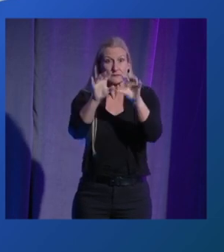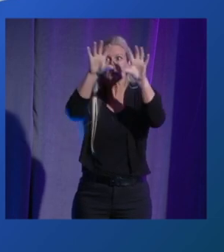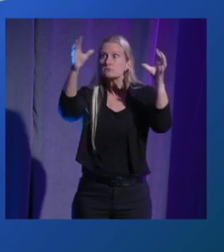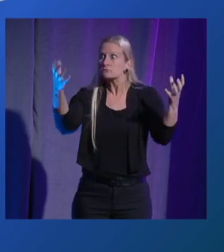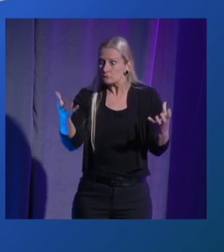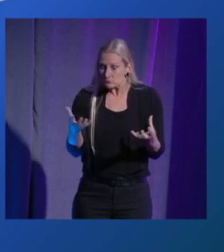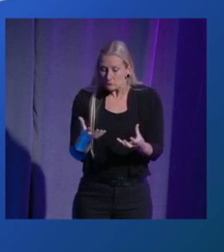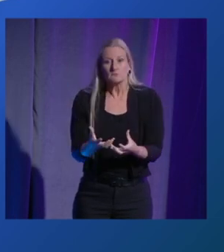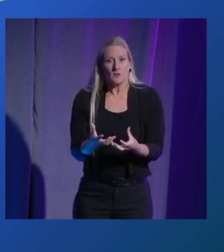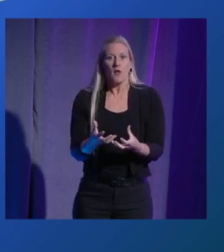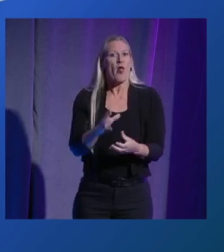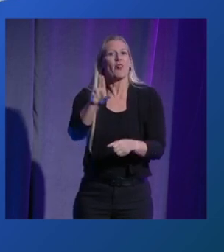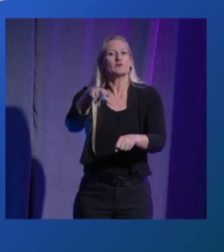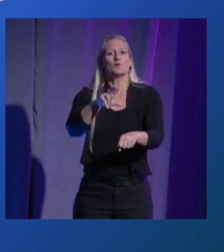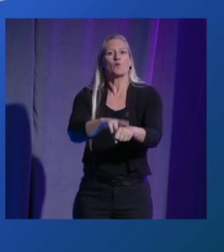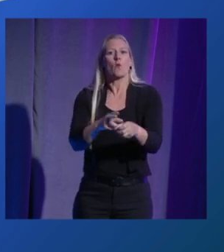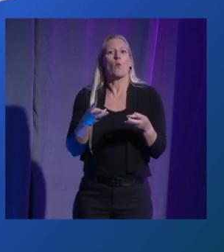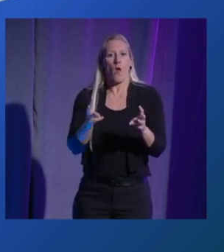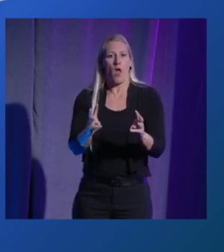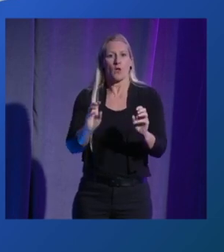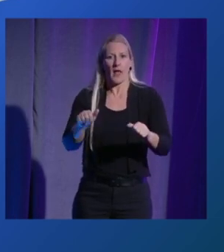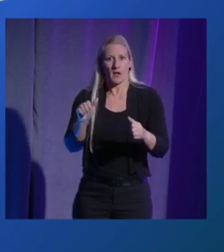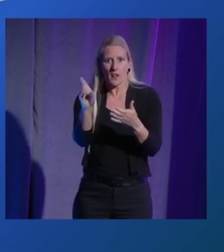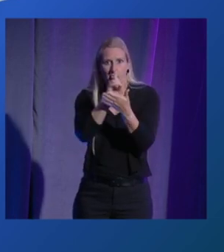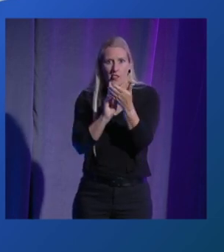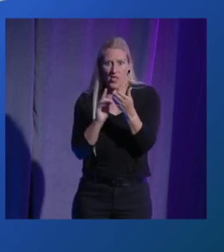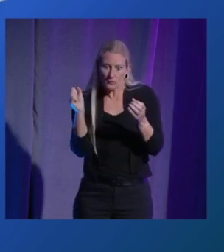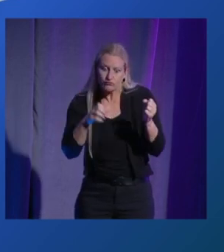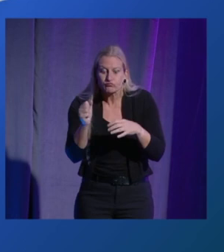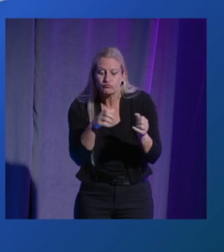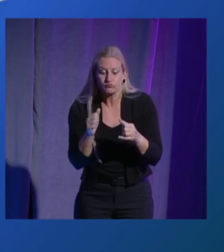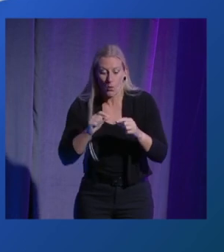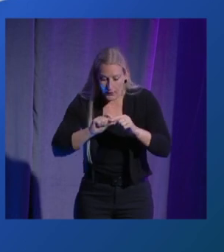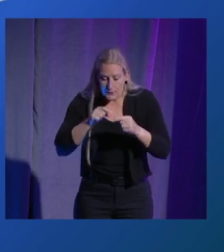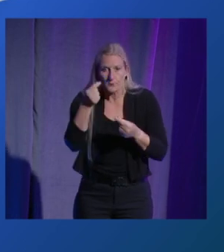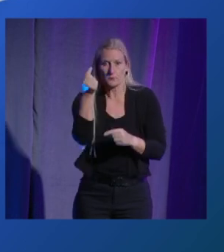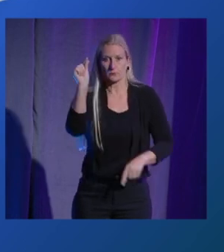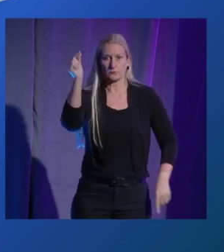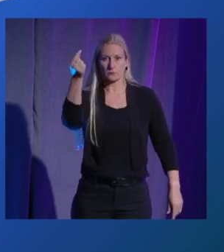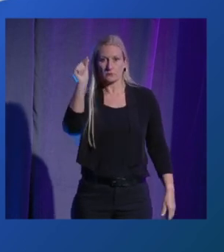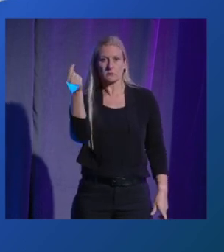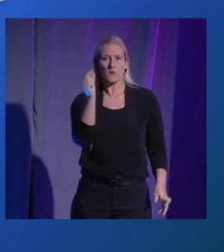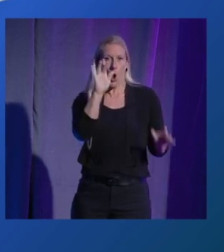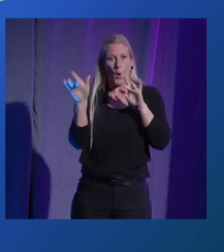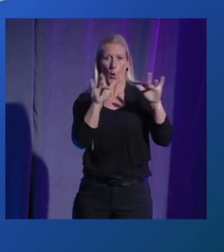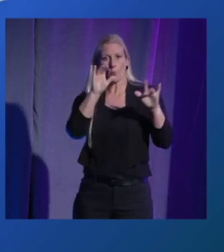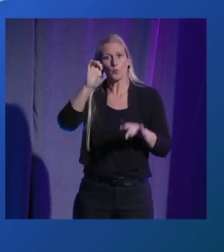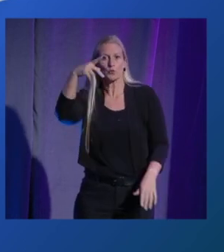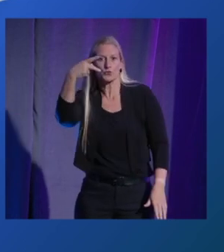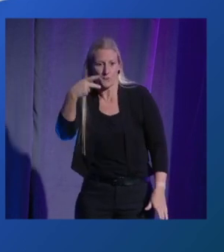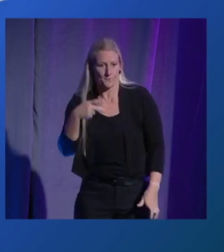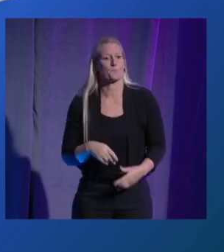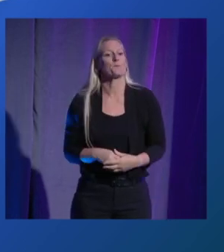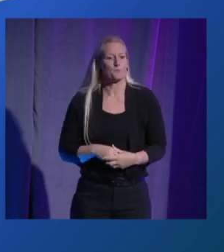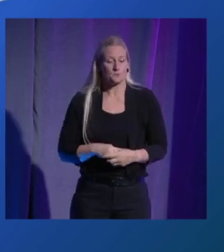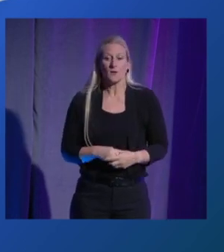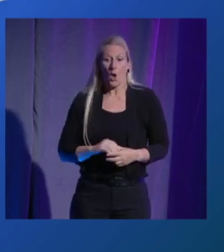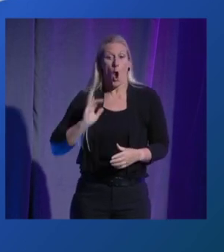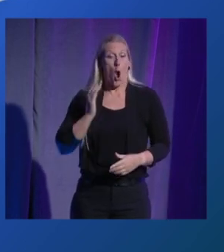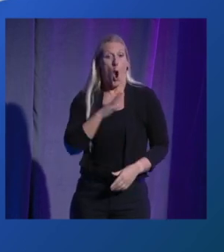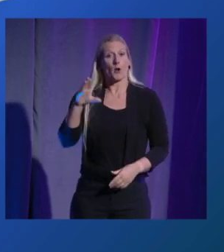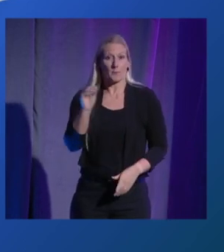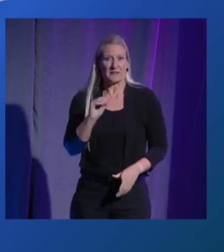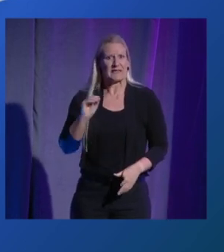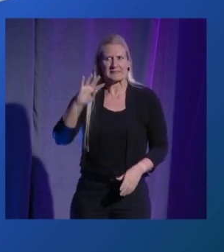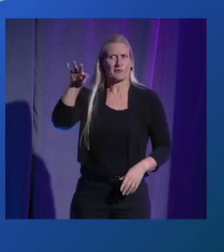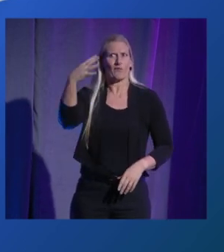way that we design a Leading Edge chip mediatech is the fifth depending on the count the fourth or fifth largest fabulous semiconduct company in the